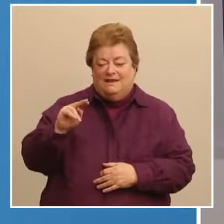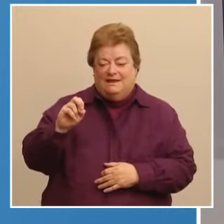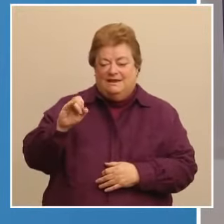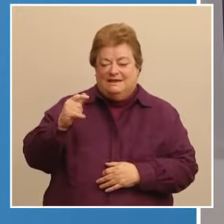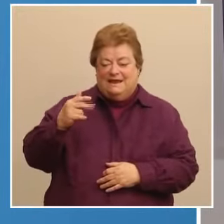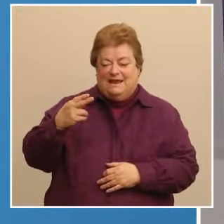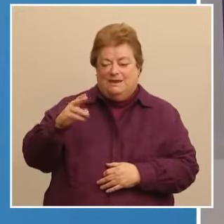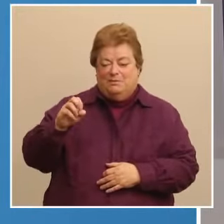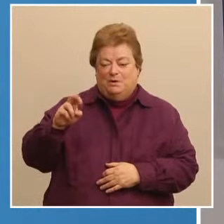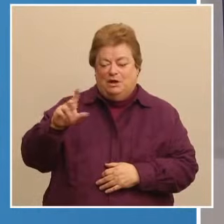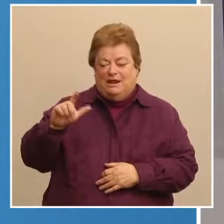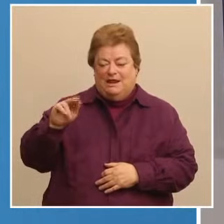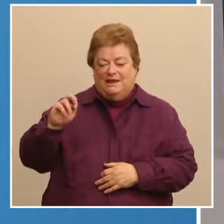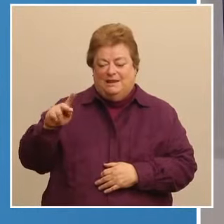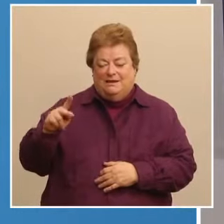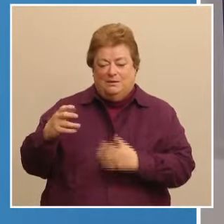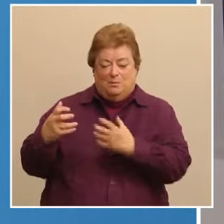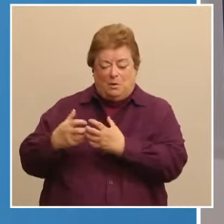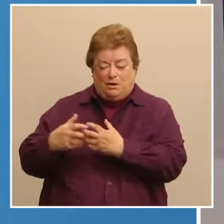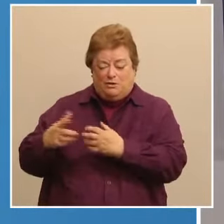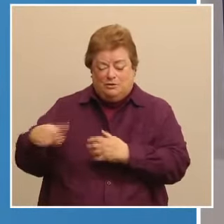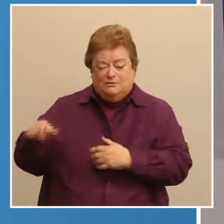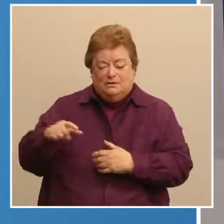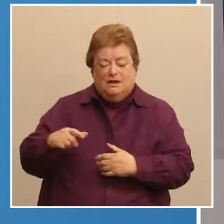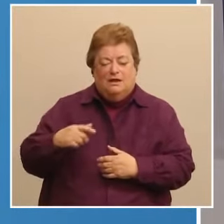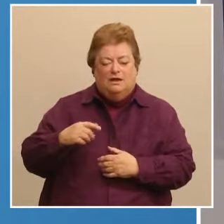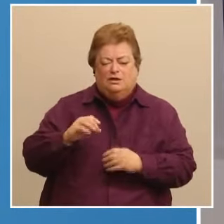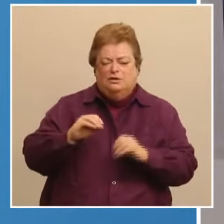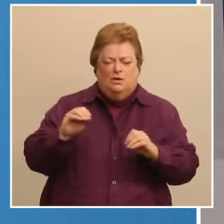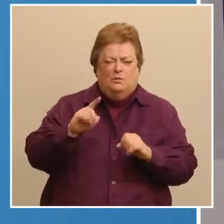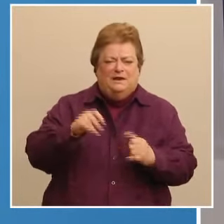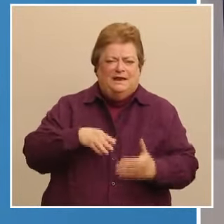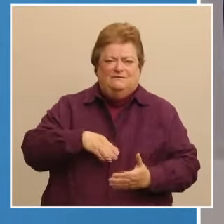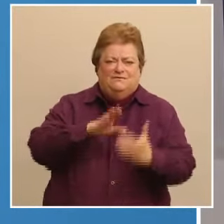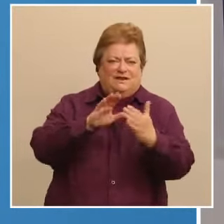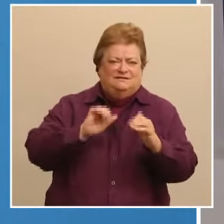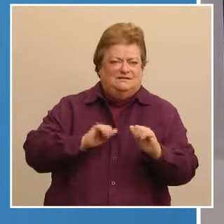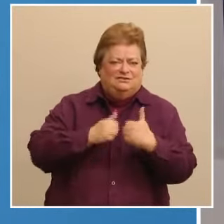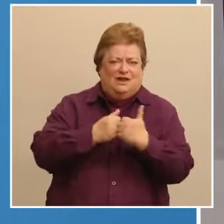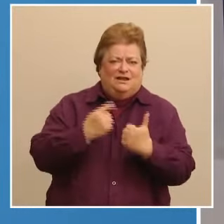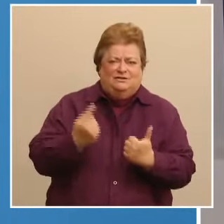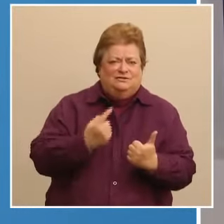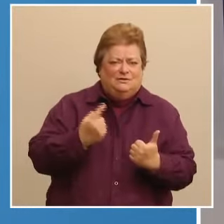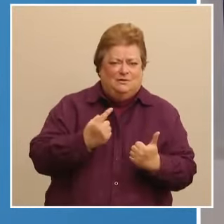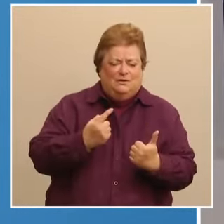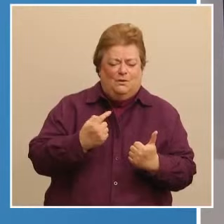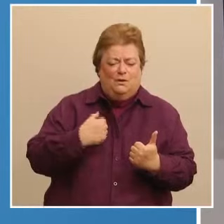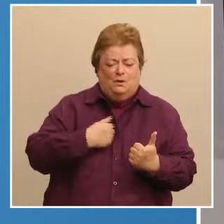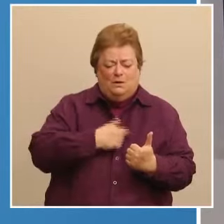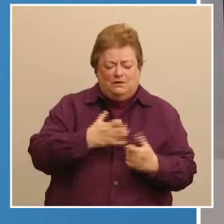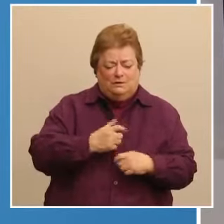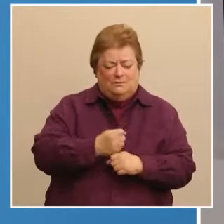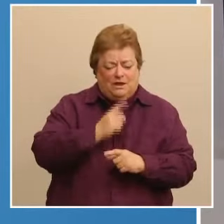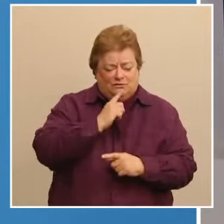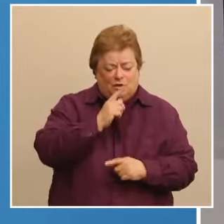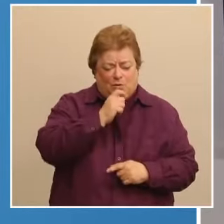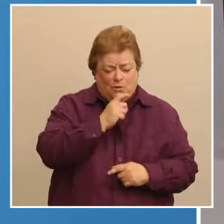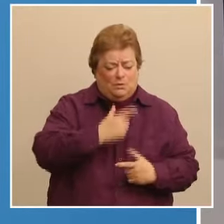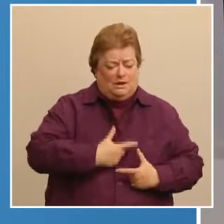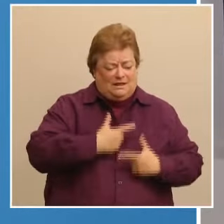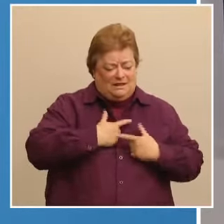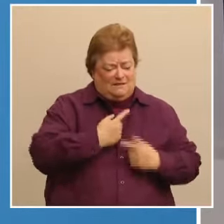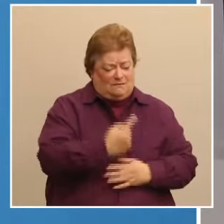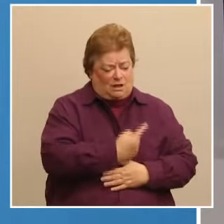help. No one can face these challenges simply alone. And we want to make sure that people living alone, seniors living